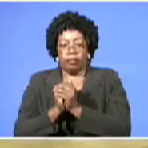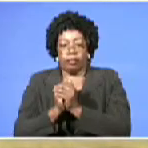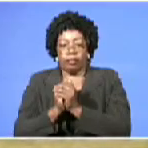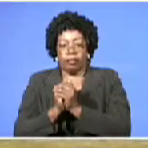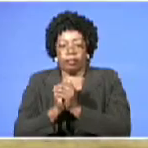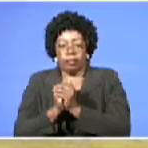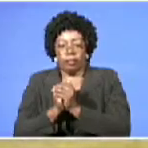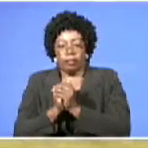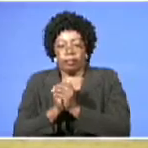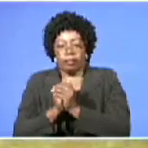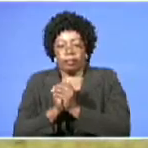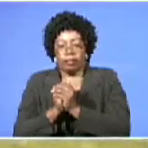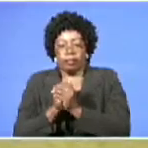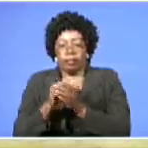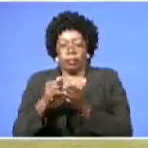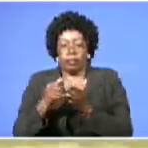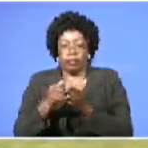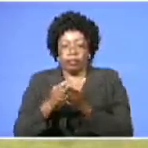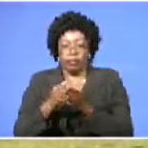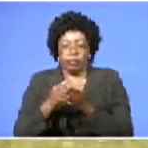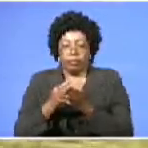fixing it is not really.